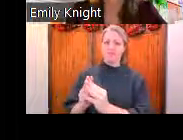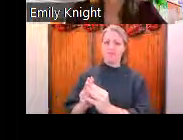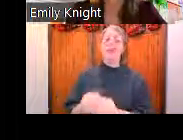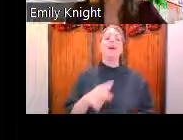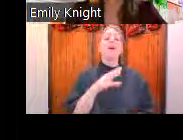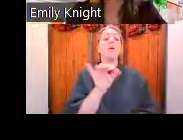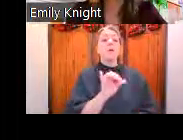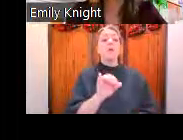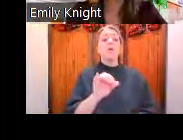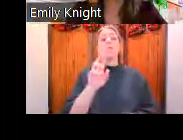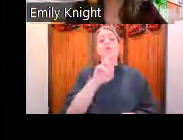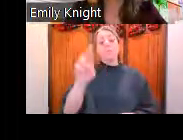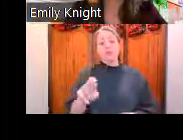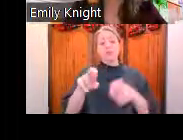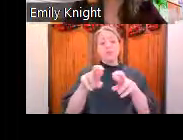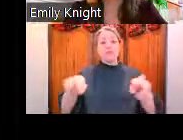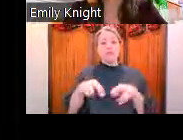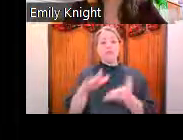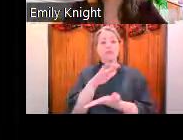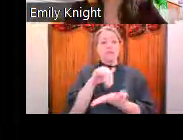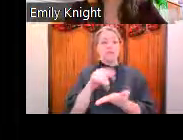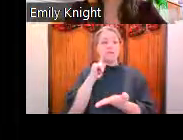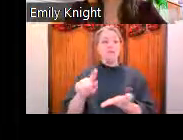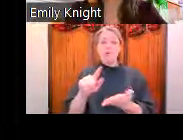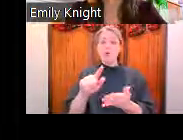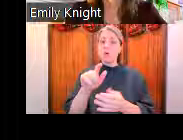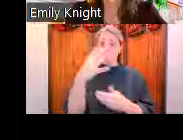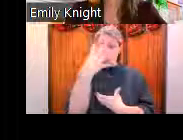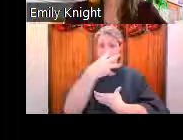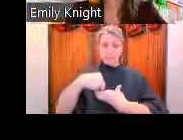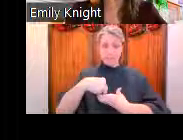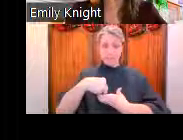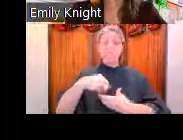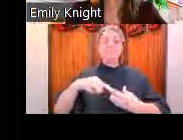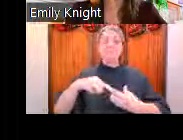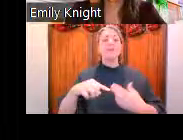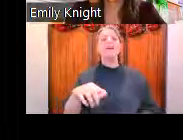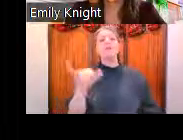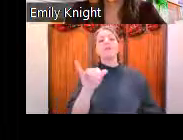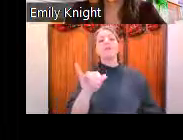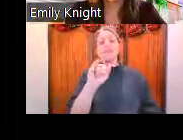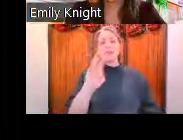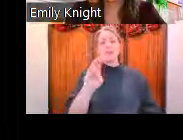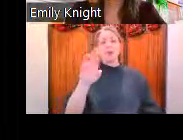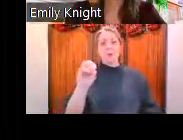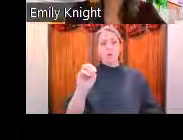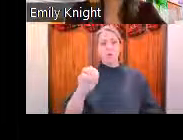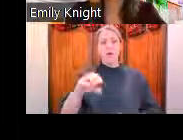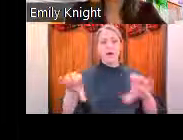Center for Autism and the Ibero-American Action League for providing Spanish interpretation.